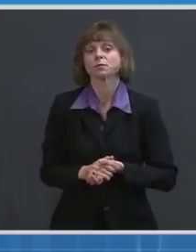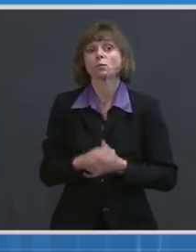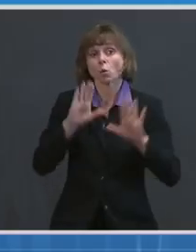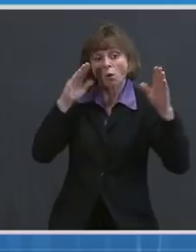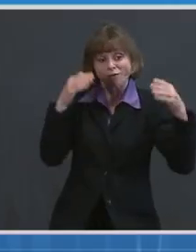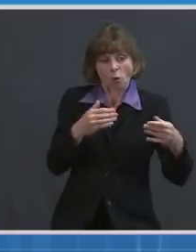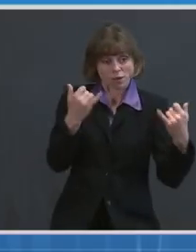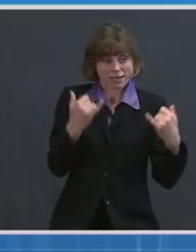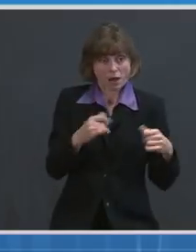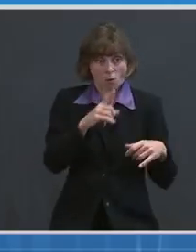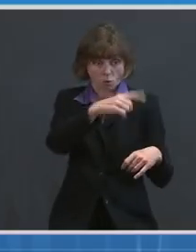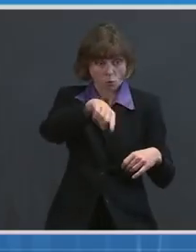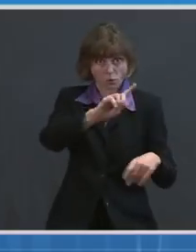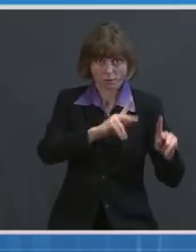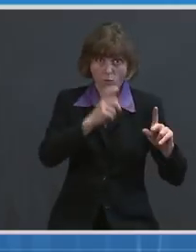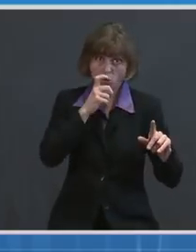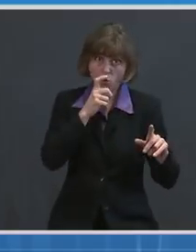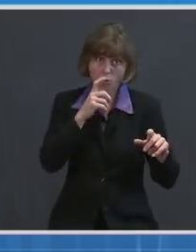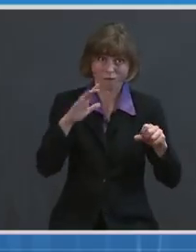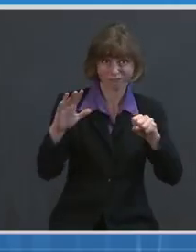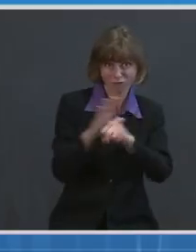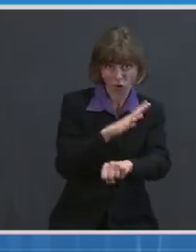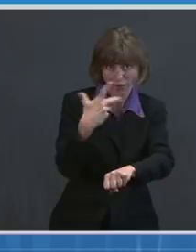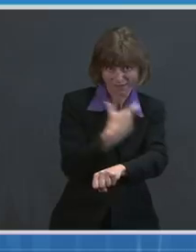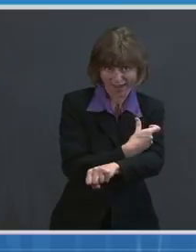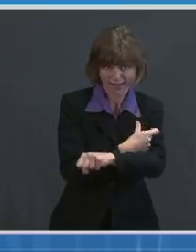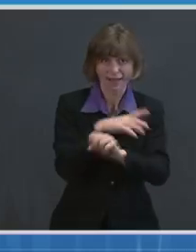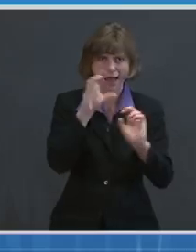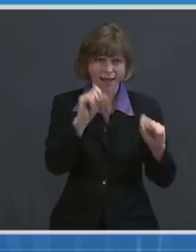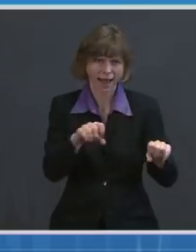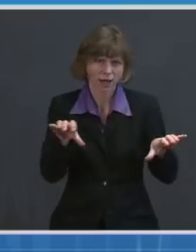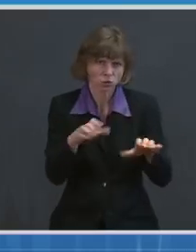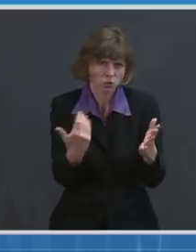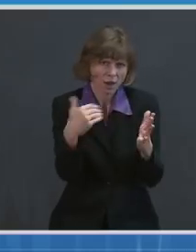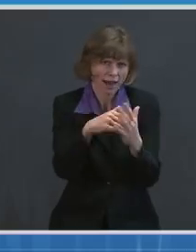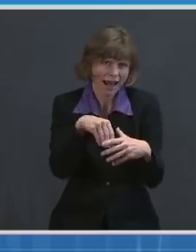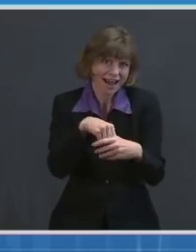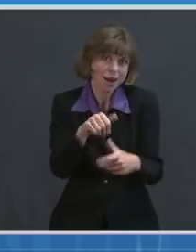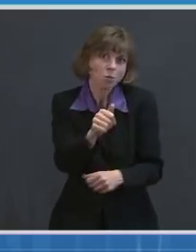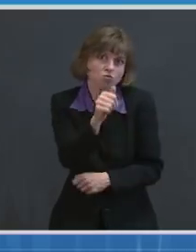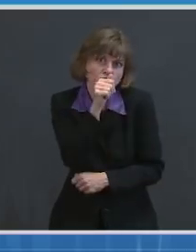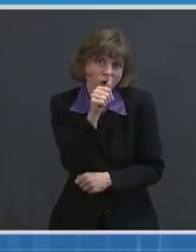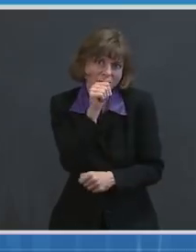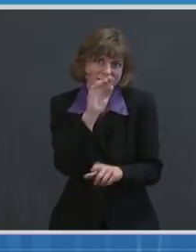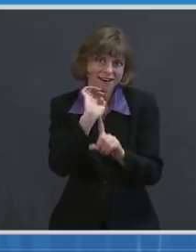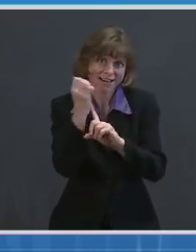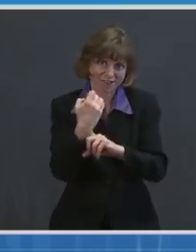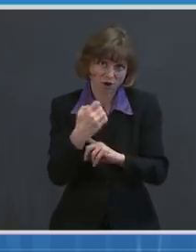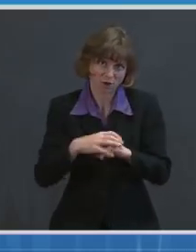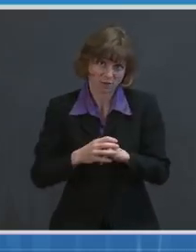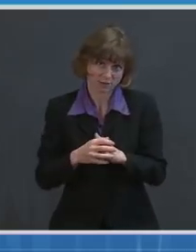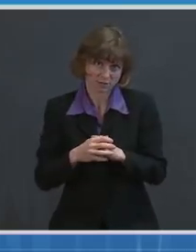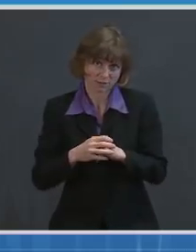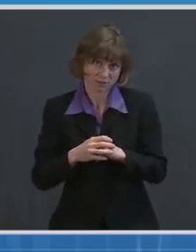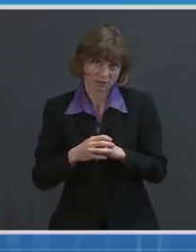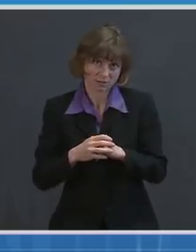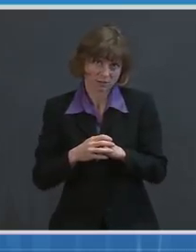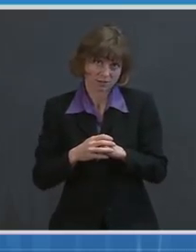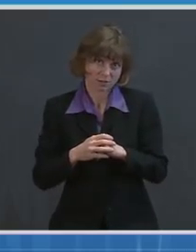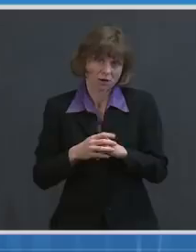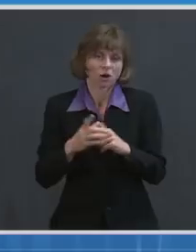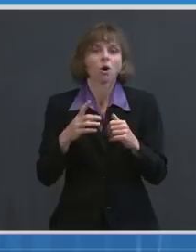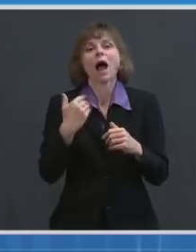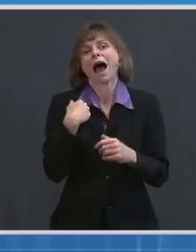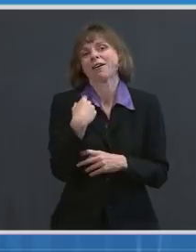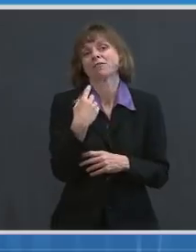can resume in private settings, such as their homes, under 2 scenarios. The first scenario